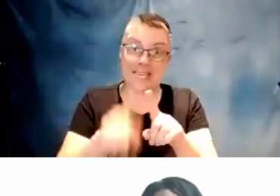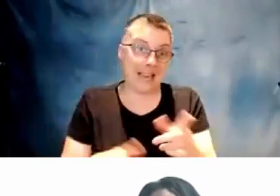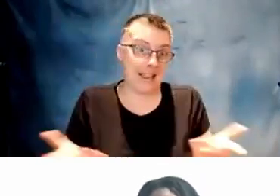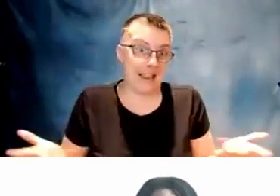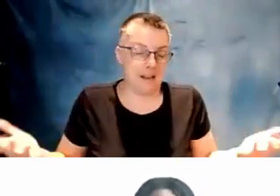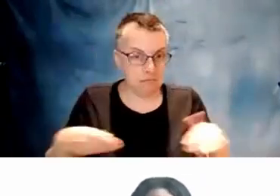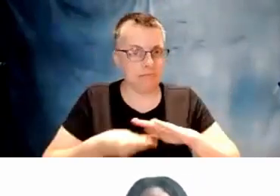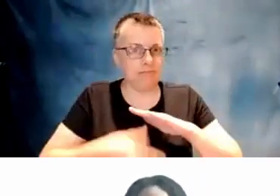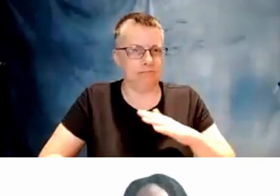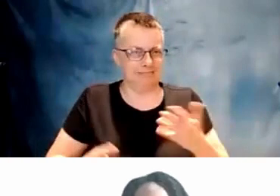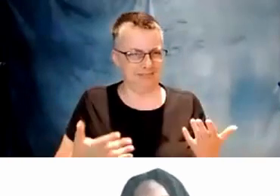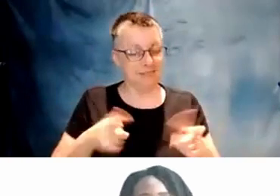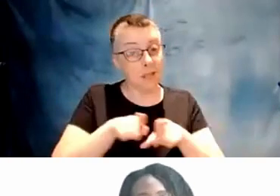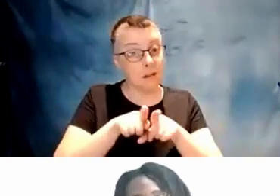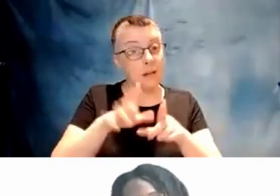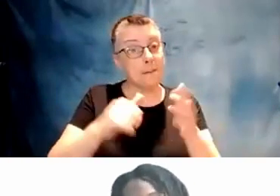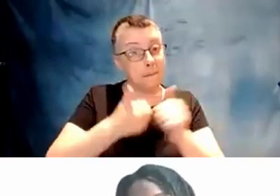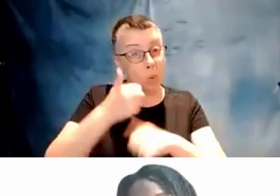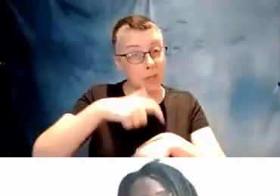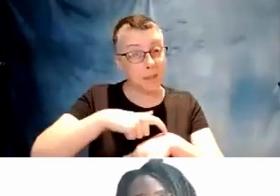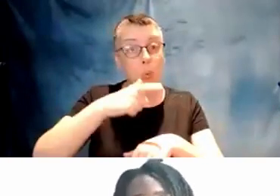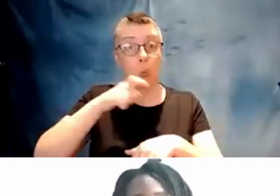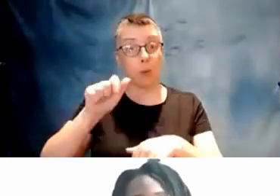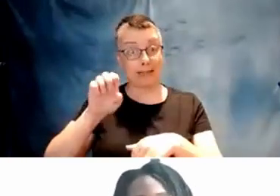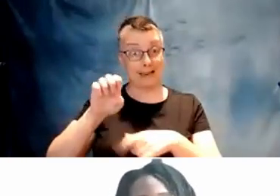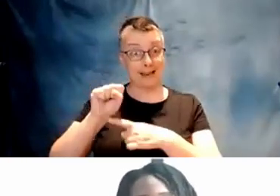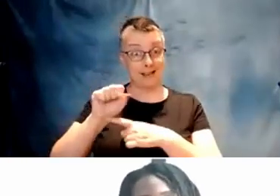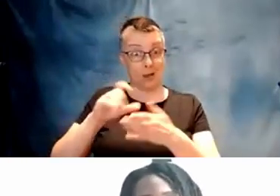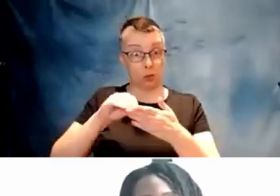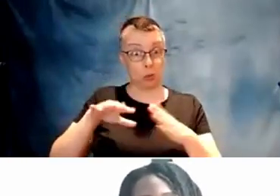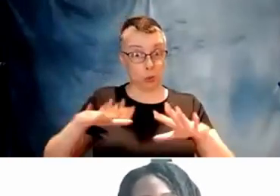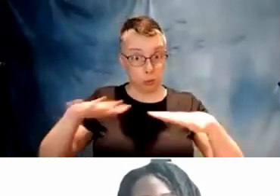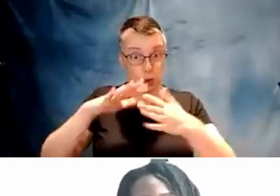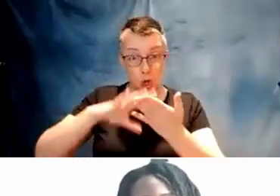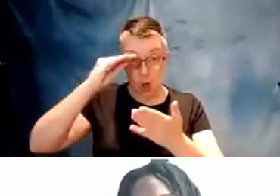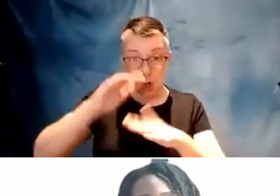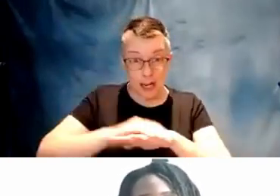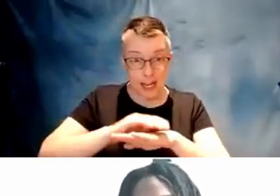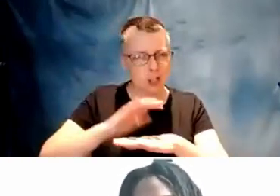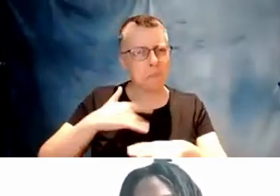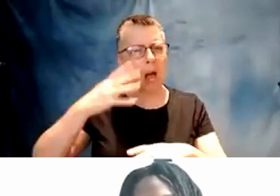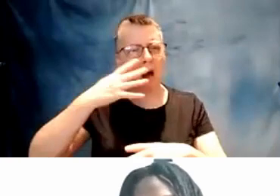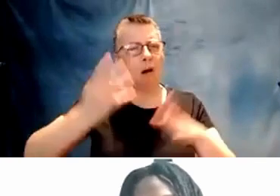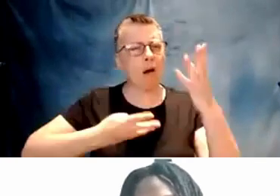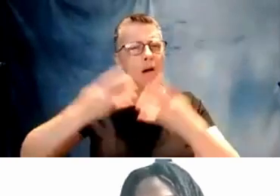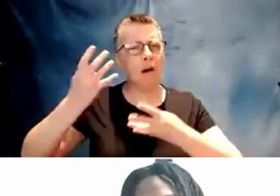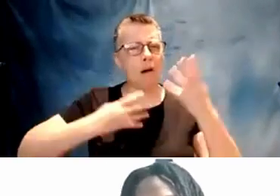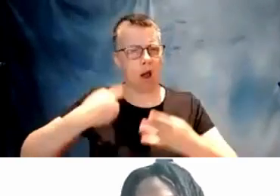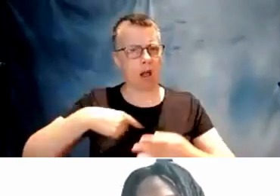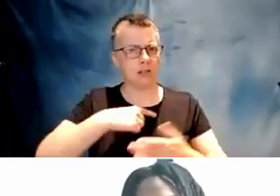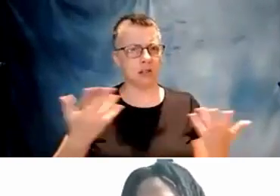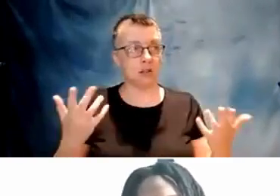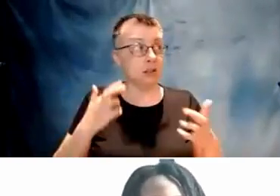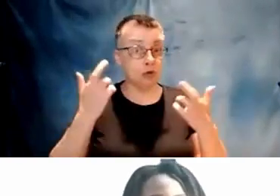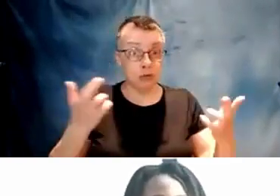I also feel like most of the time ESL students are overlooked. Sometimes there are